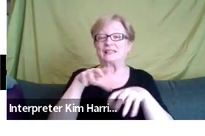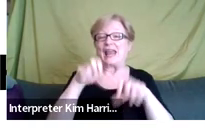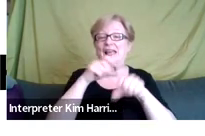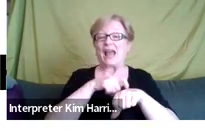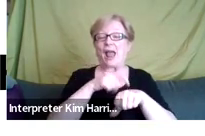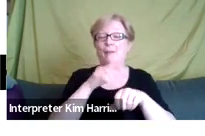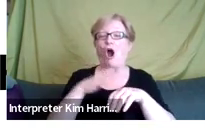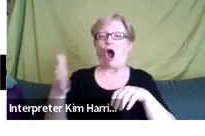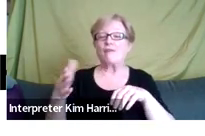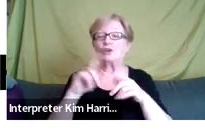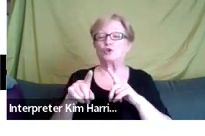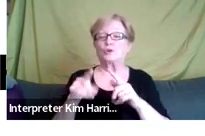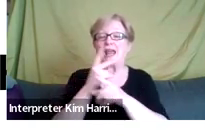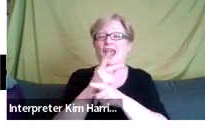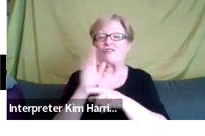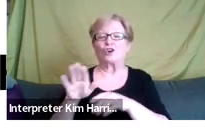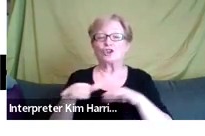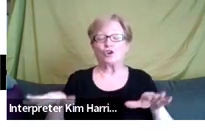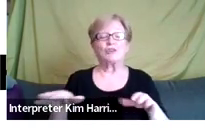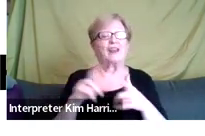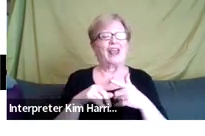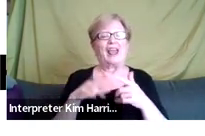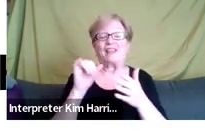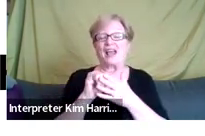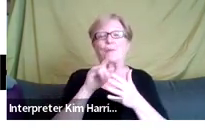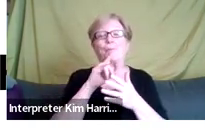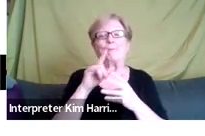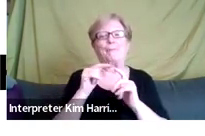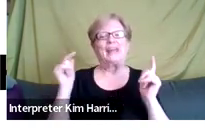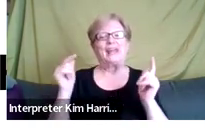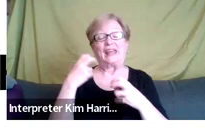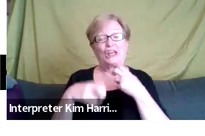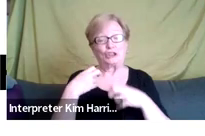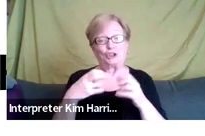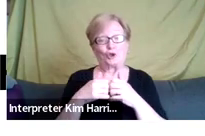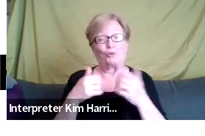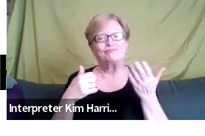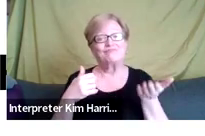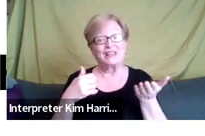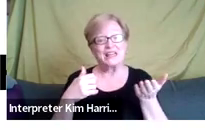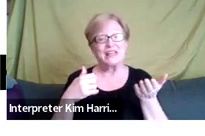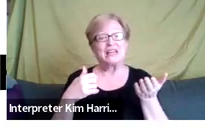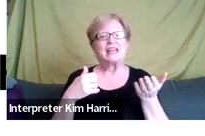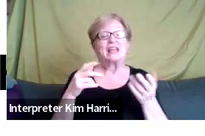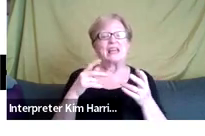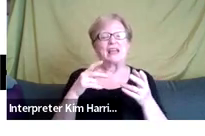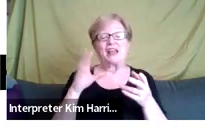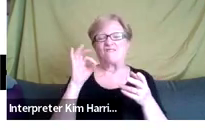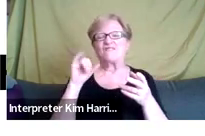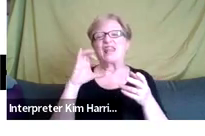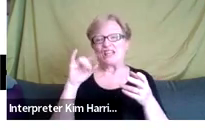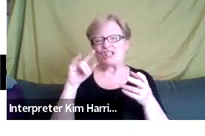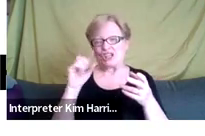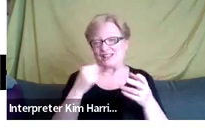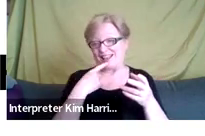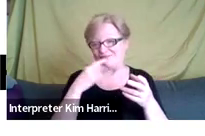Inadequate paid leave is a huge issue right now among people with disabilities and people who